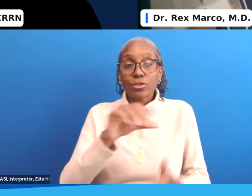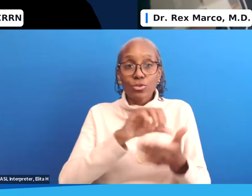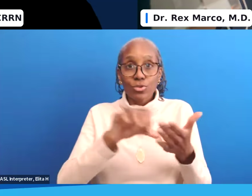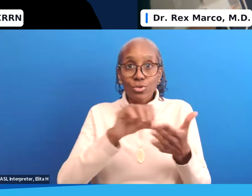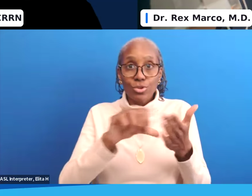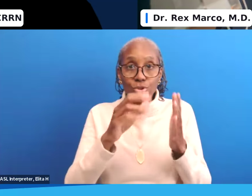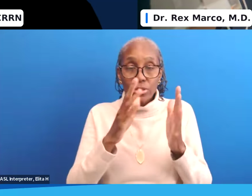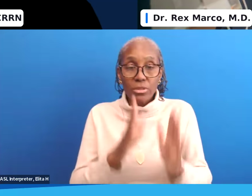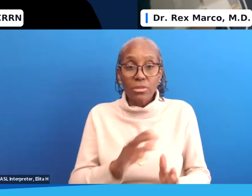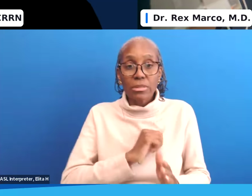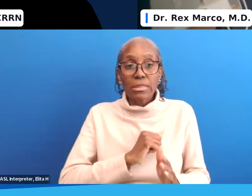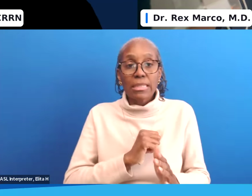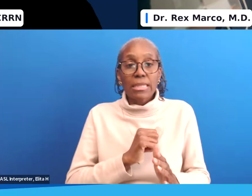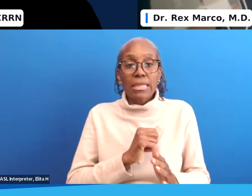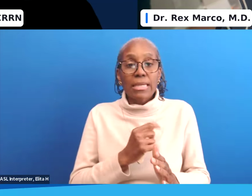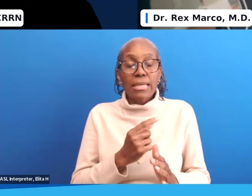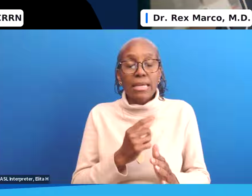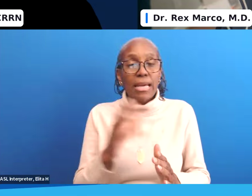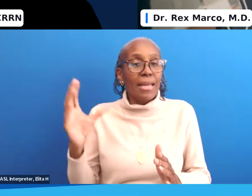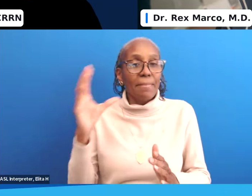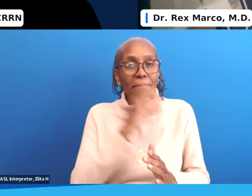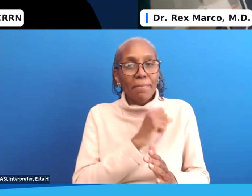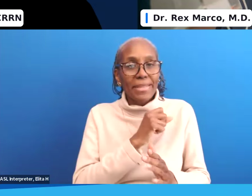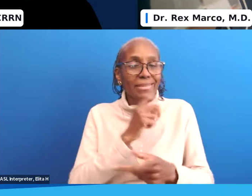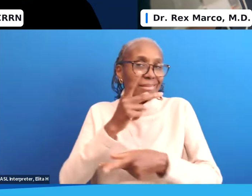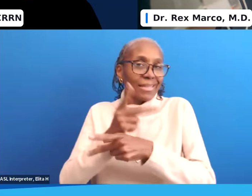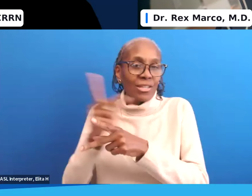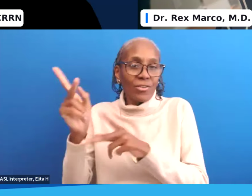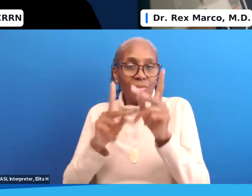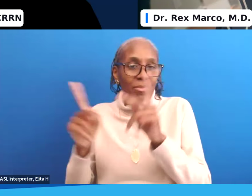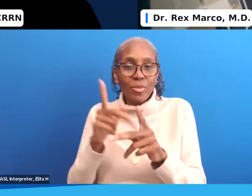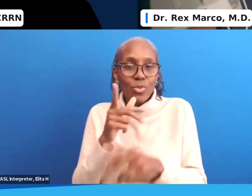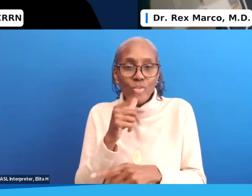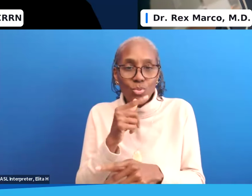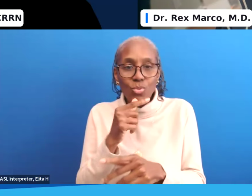that I missed taking care of people that I could